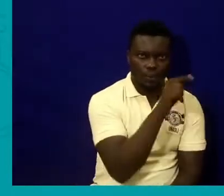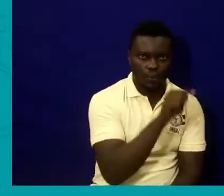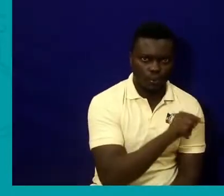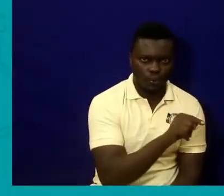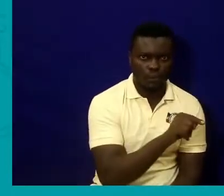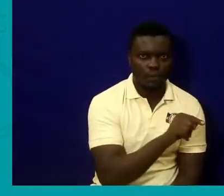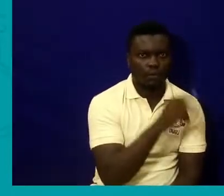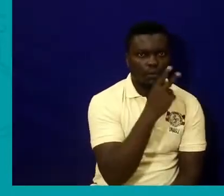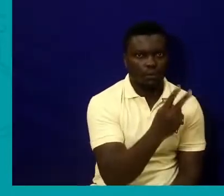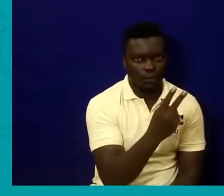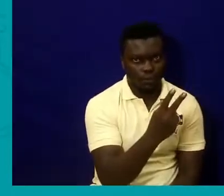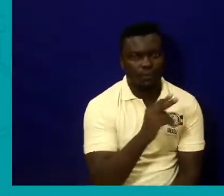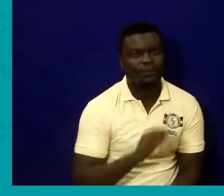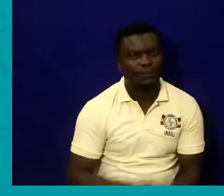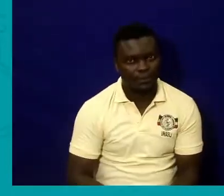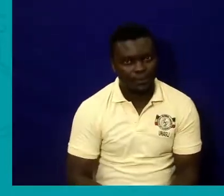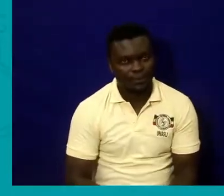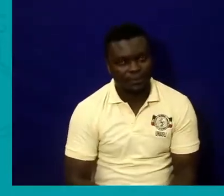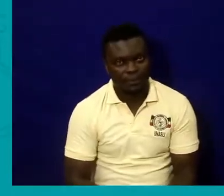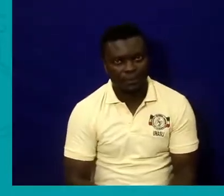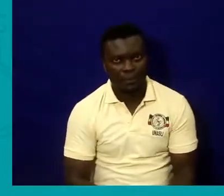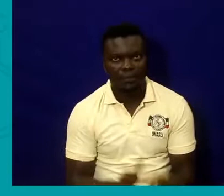then dot dot 2.